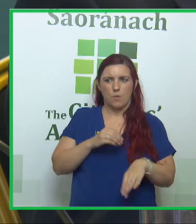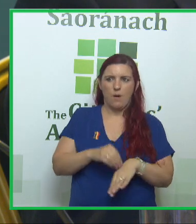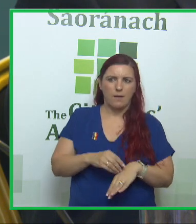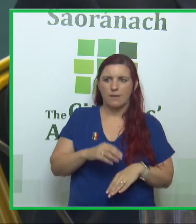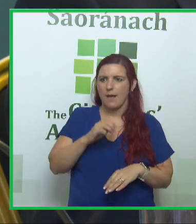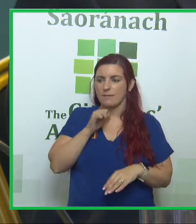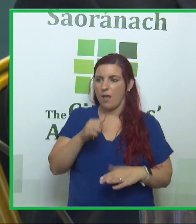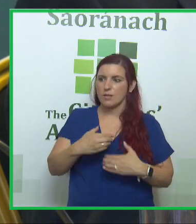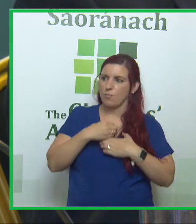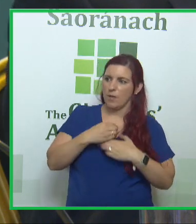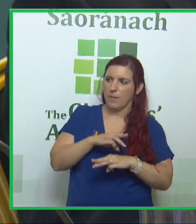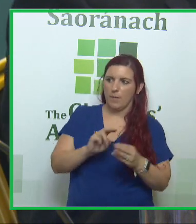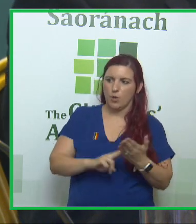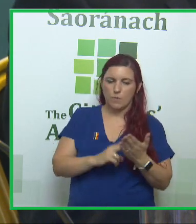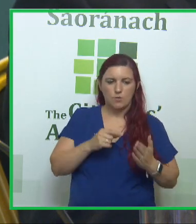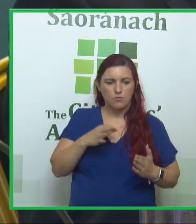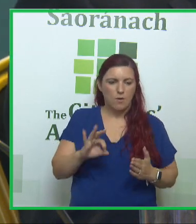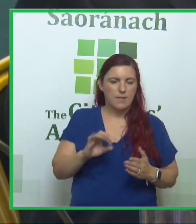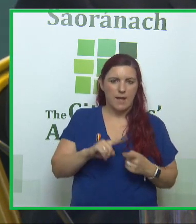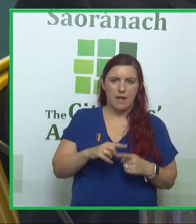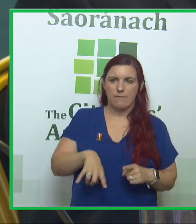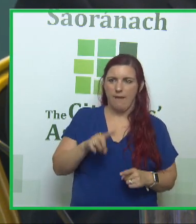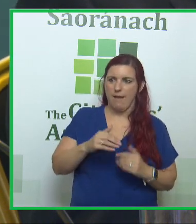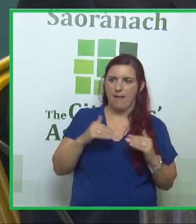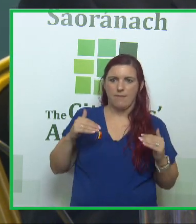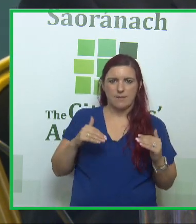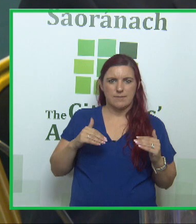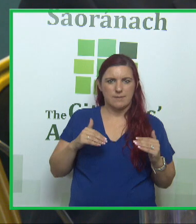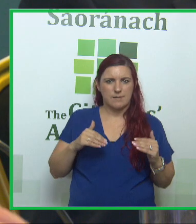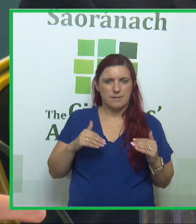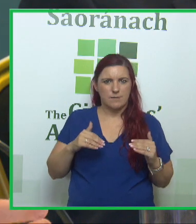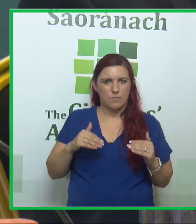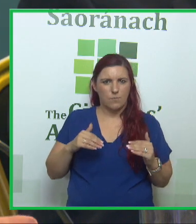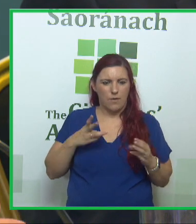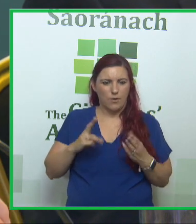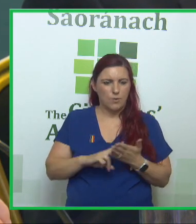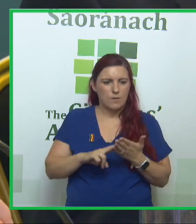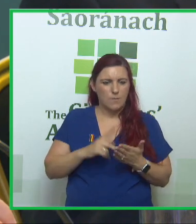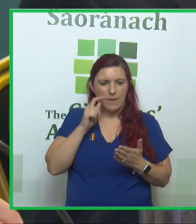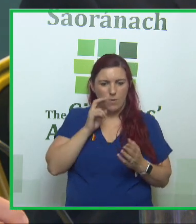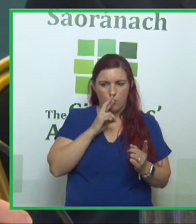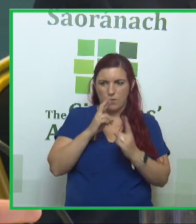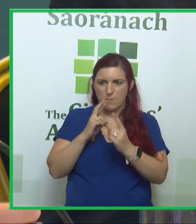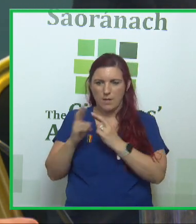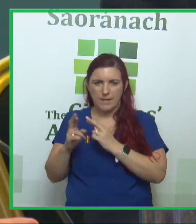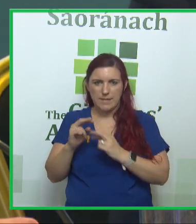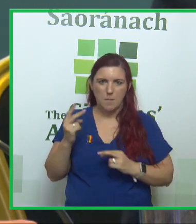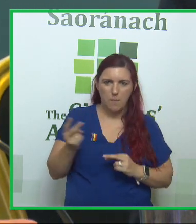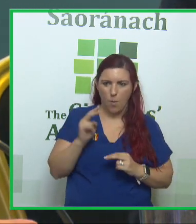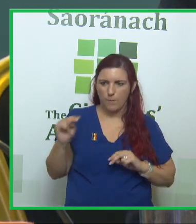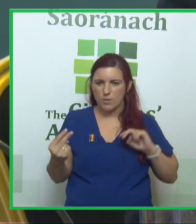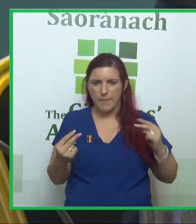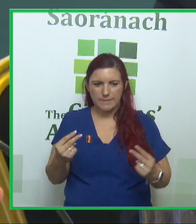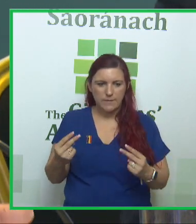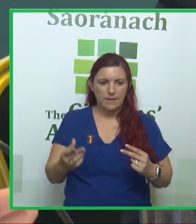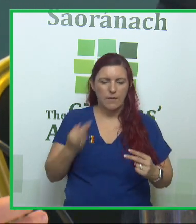people will use drugs when there's high levels of loneliness. So I think when we're responding, it's a both-and approach. If we're not addressing